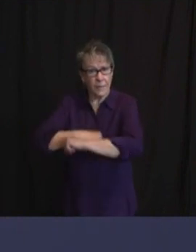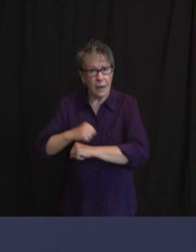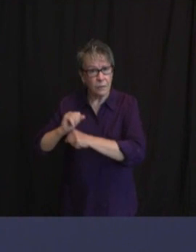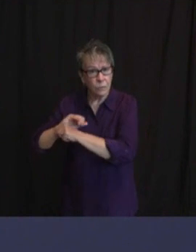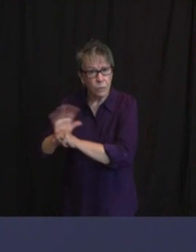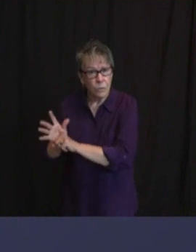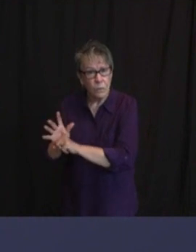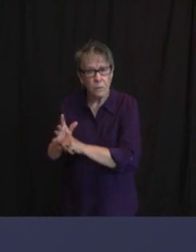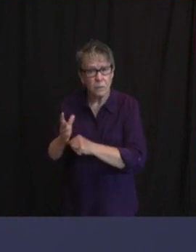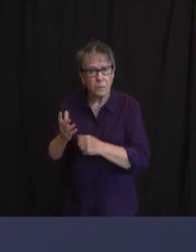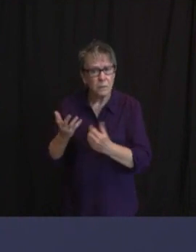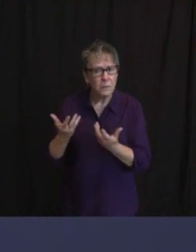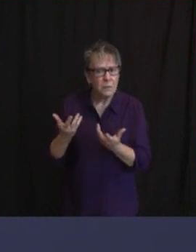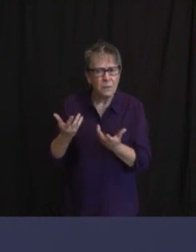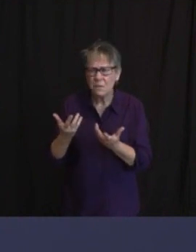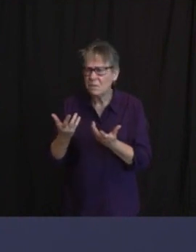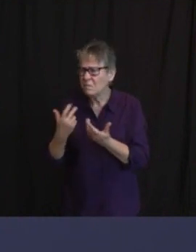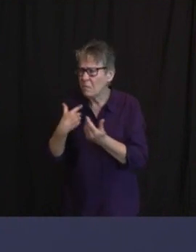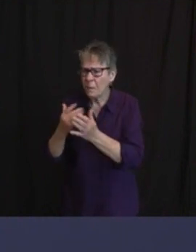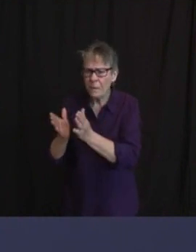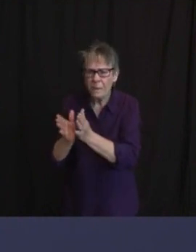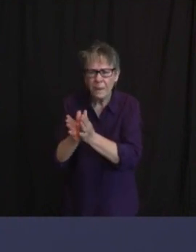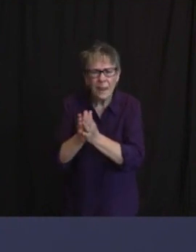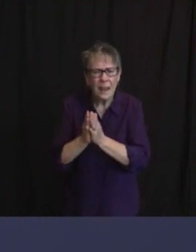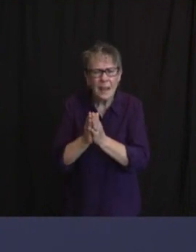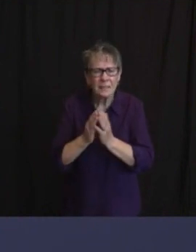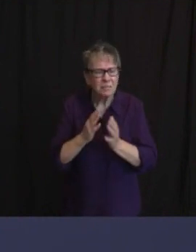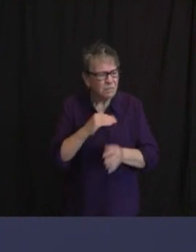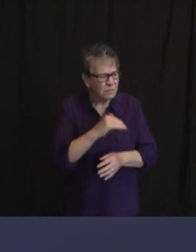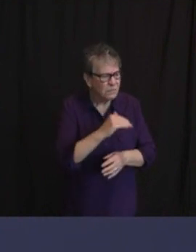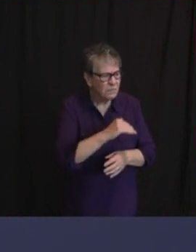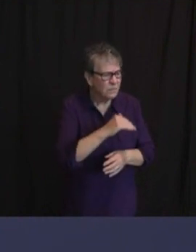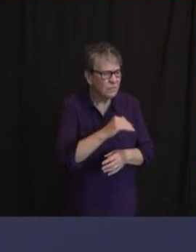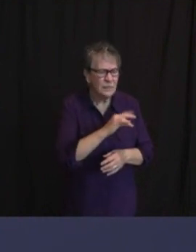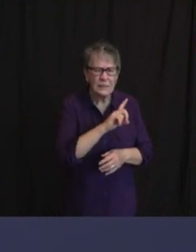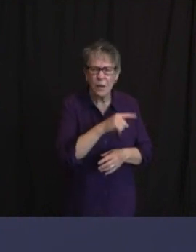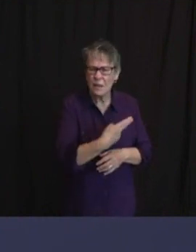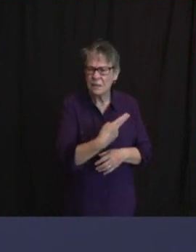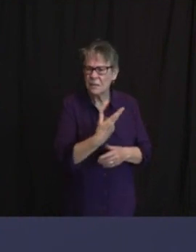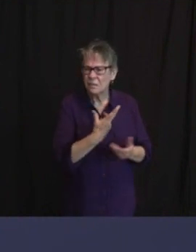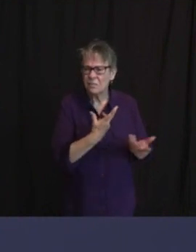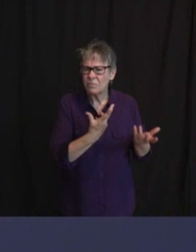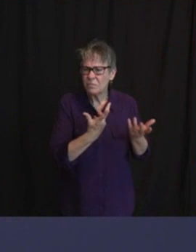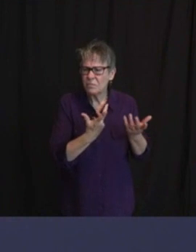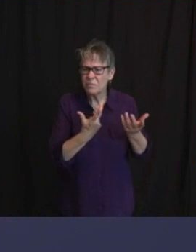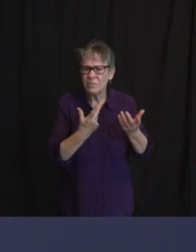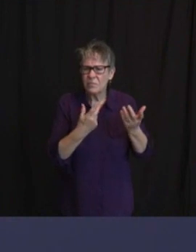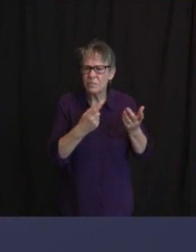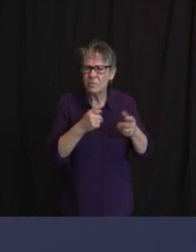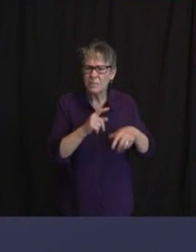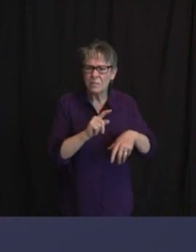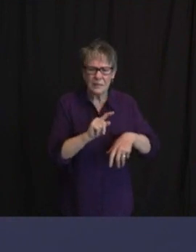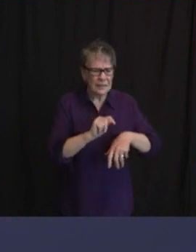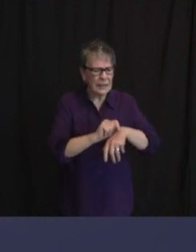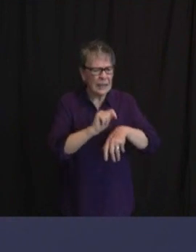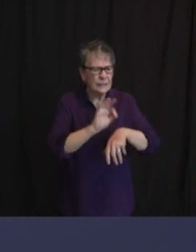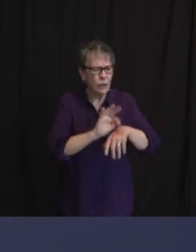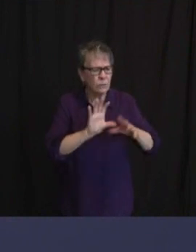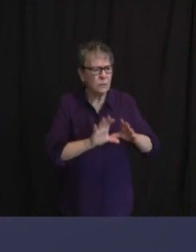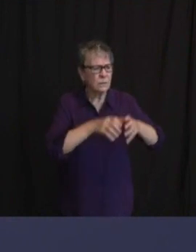force. I mean, the task force was, we started discussing sort of what this looked like as